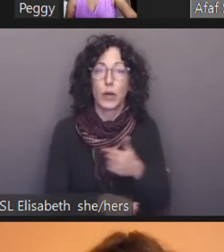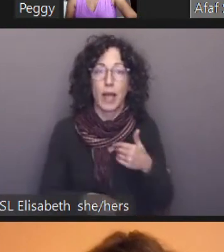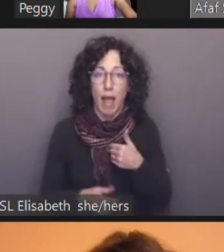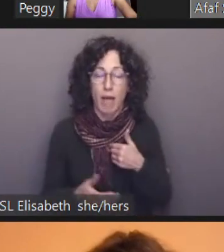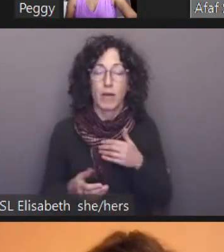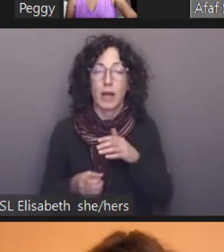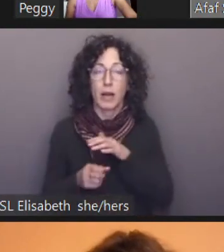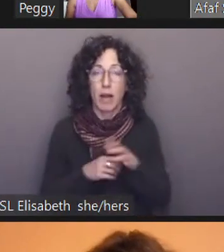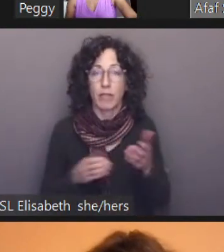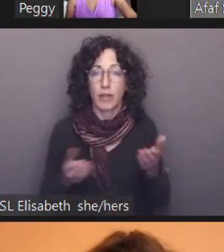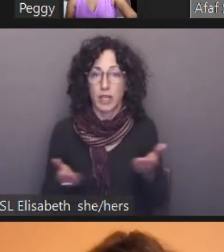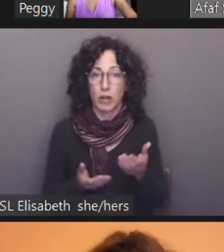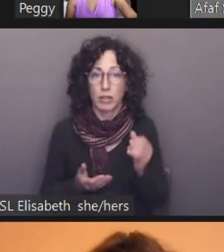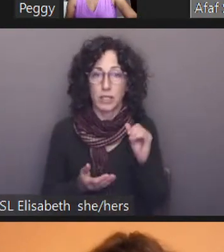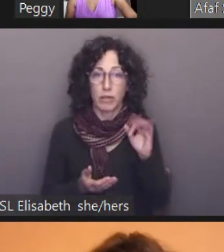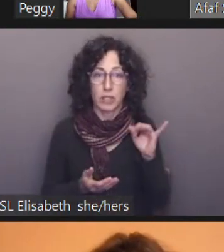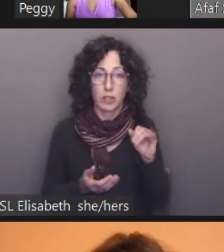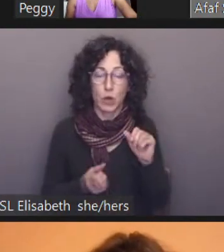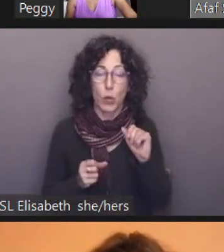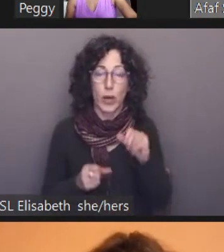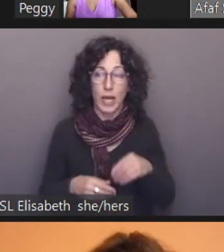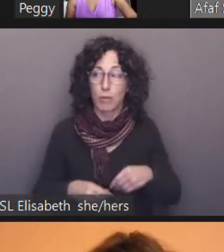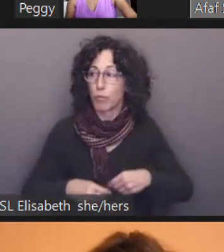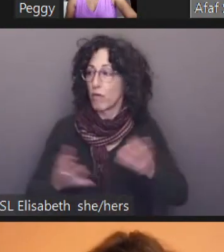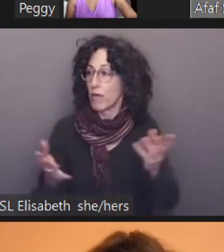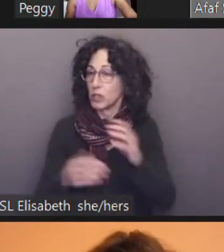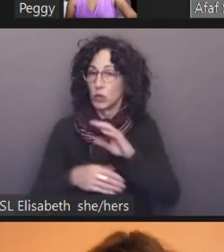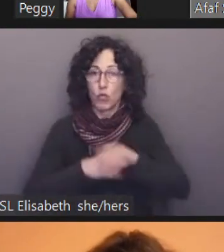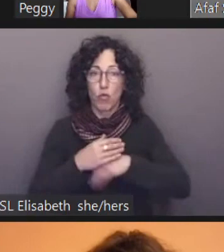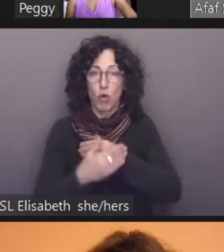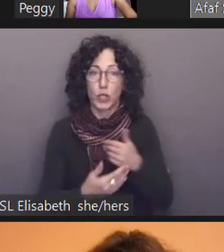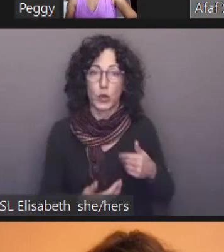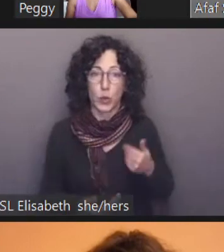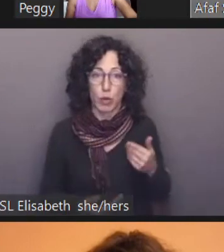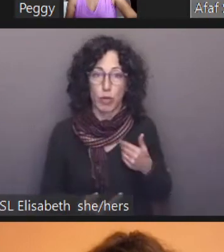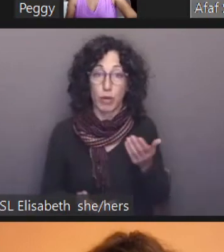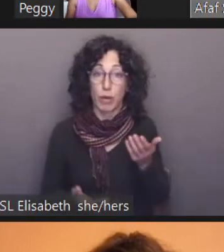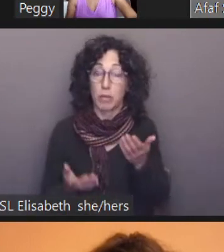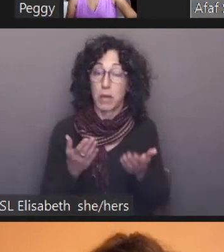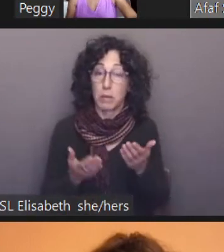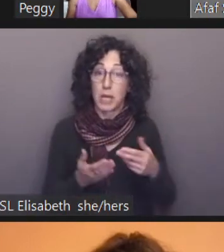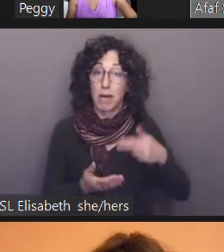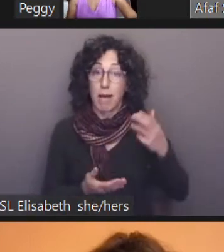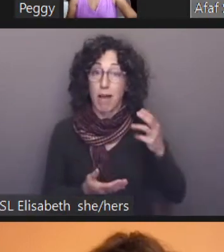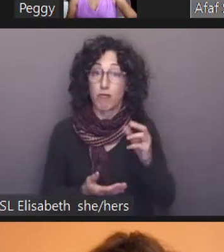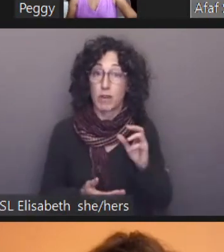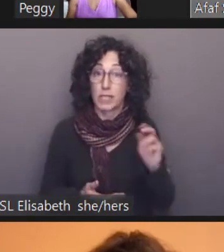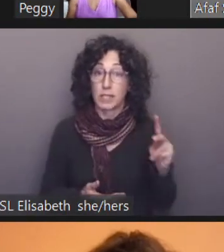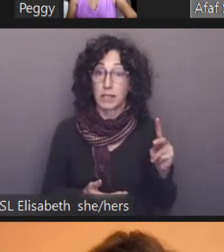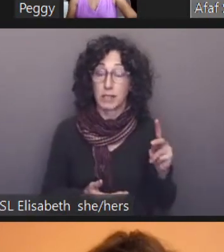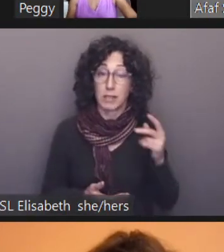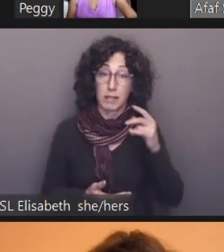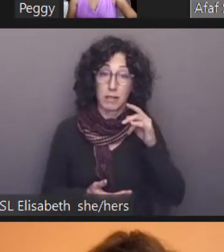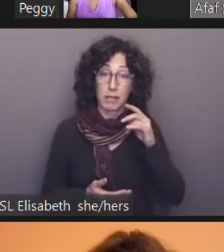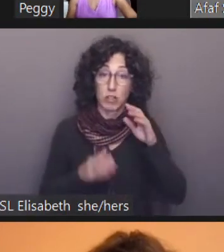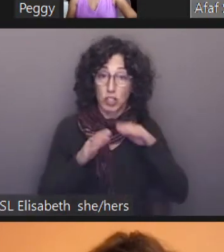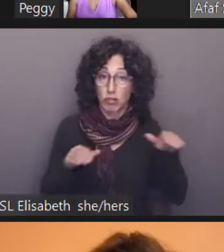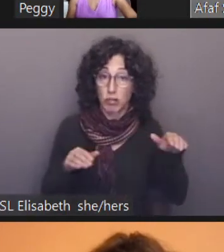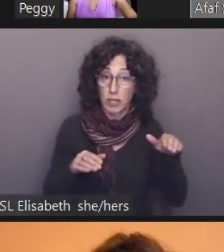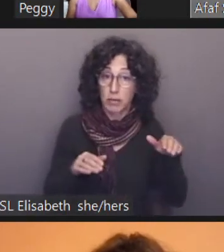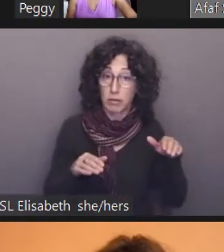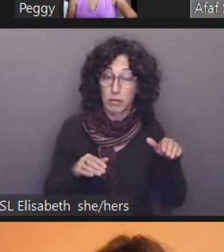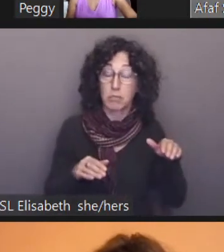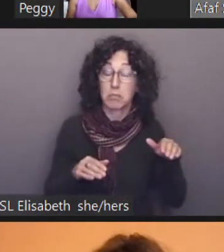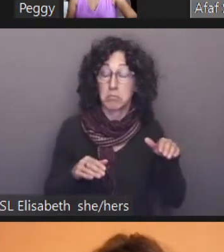Francisco to provide to youth that need it, both those that might be at higher risk if they become infected with